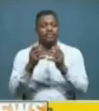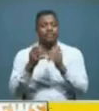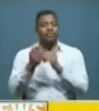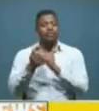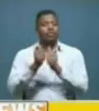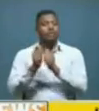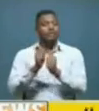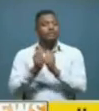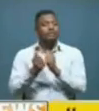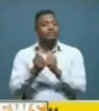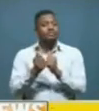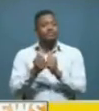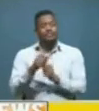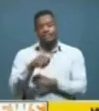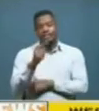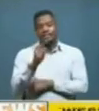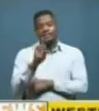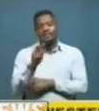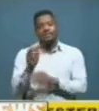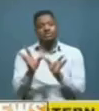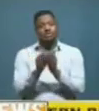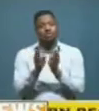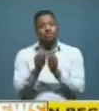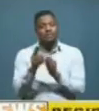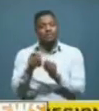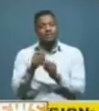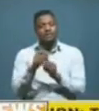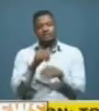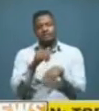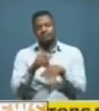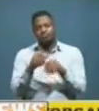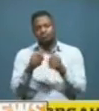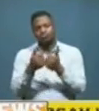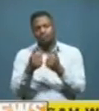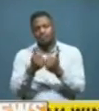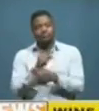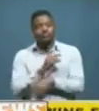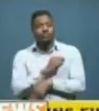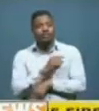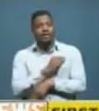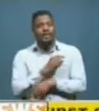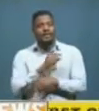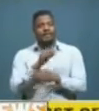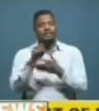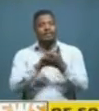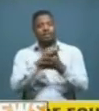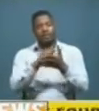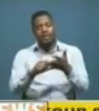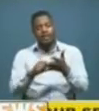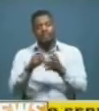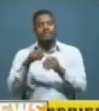The women in TVET conference was christened Challenging Gender Stereotypes in TVET in Ghana.